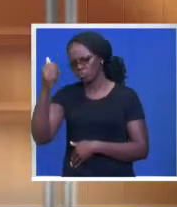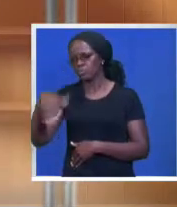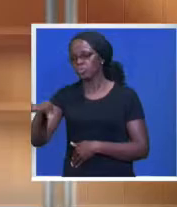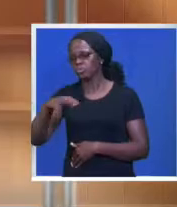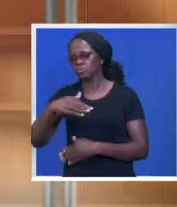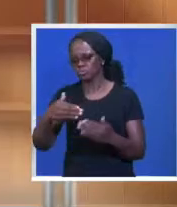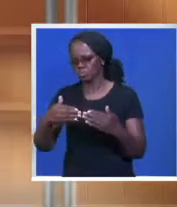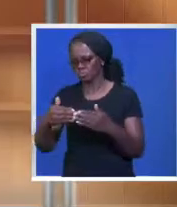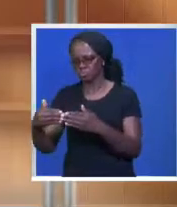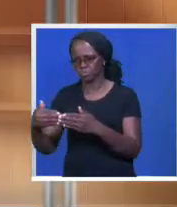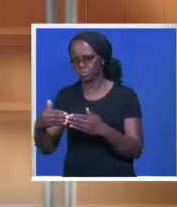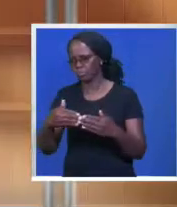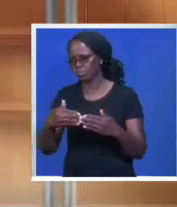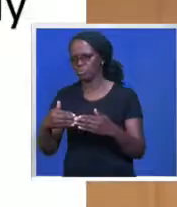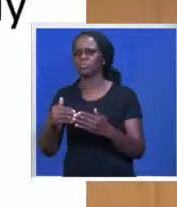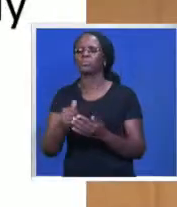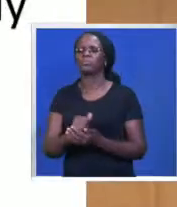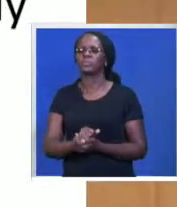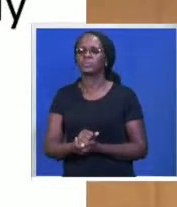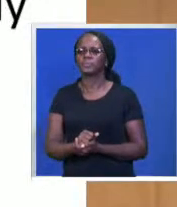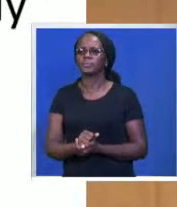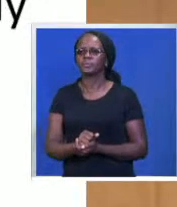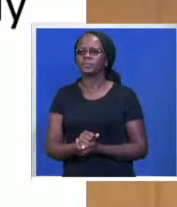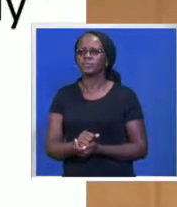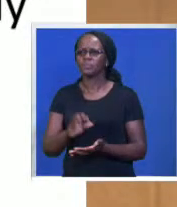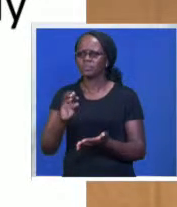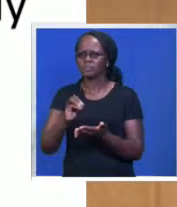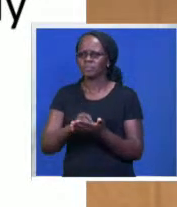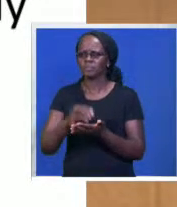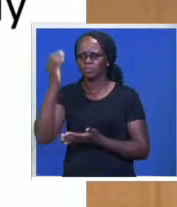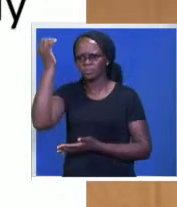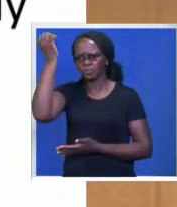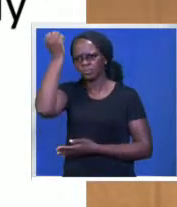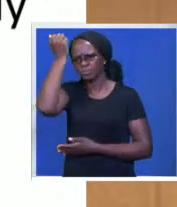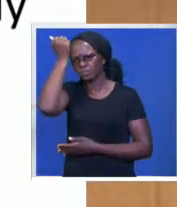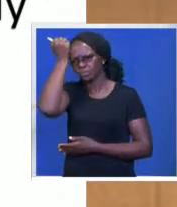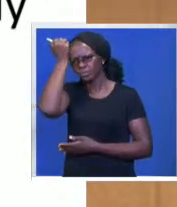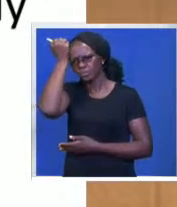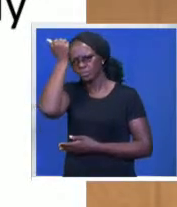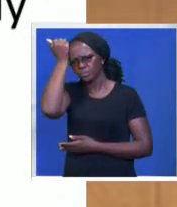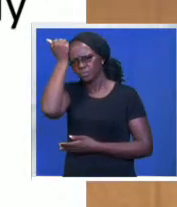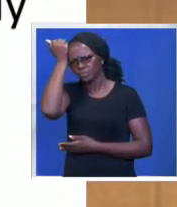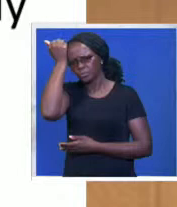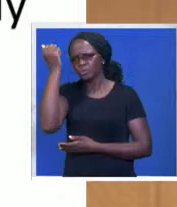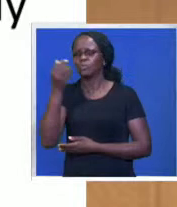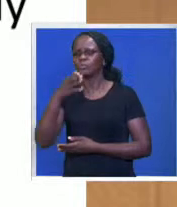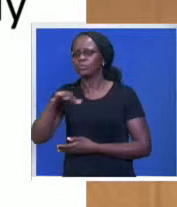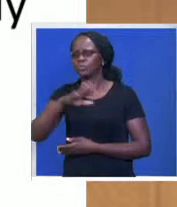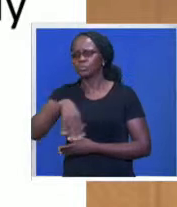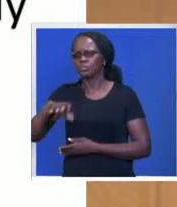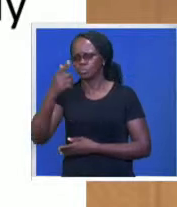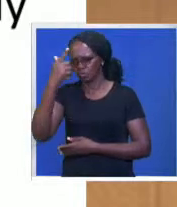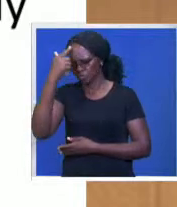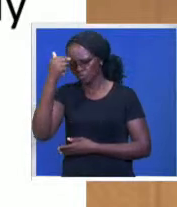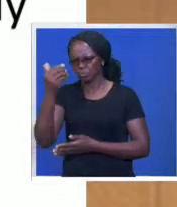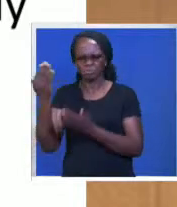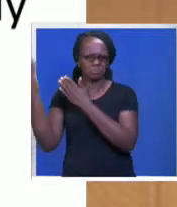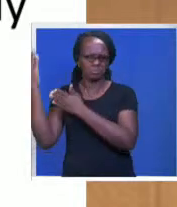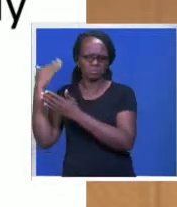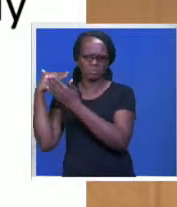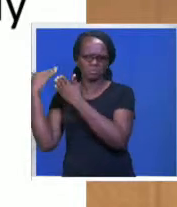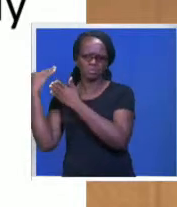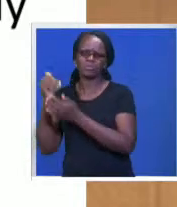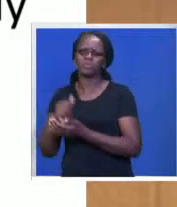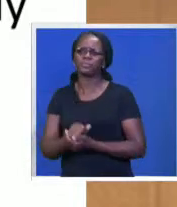Let us move on. Prerequisite knowledge, which is prior knowledge, if I may call it that. You might